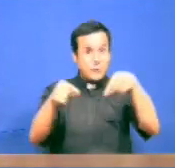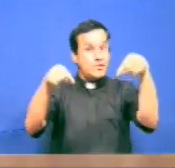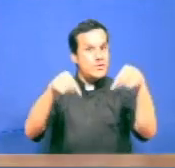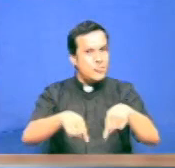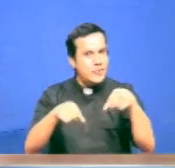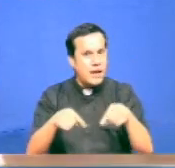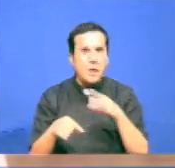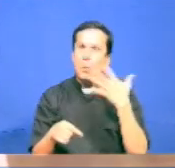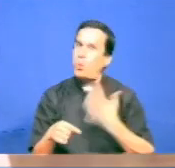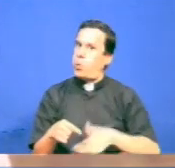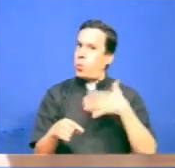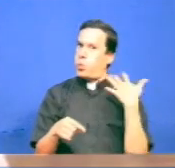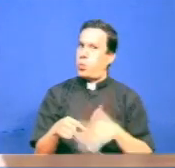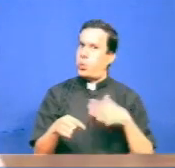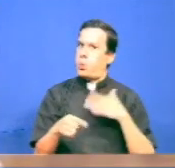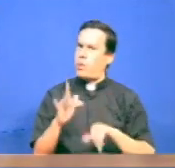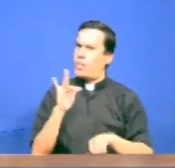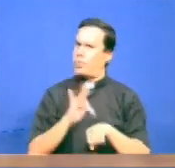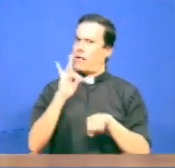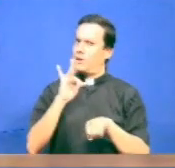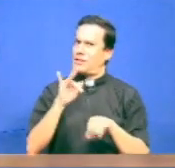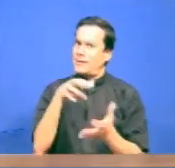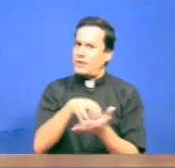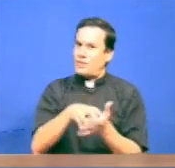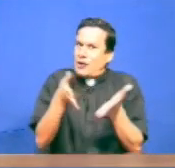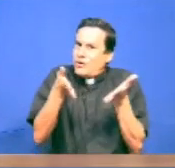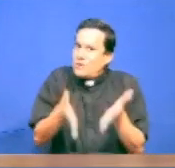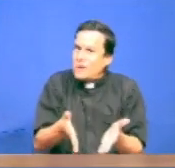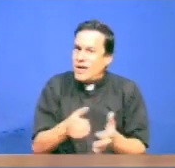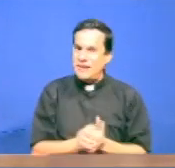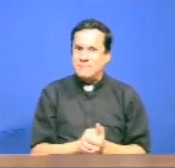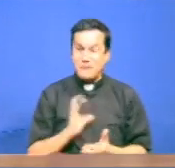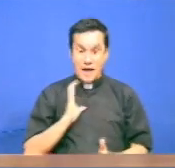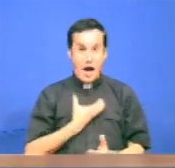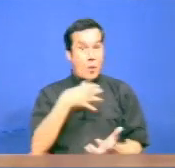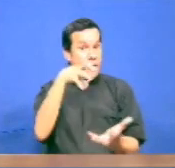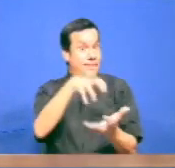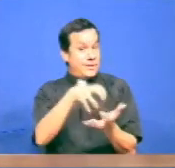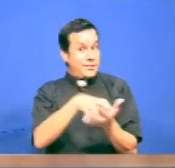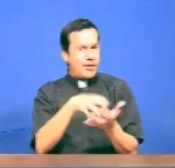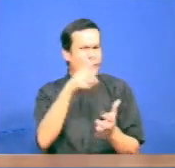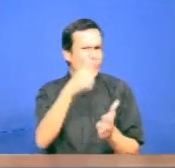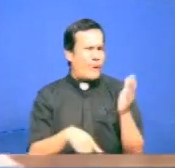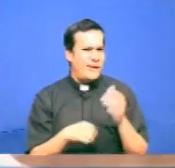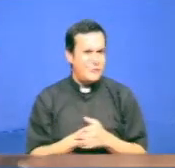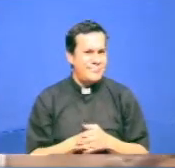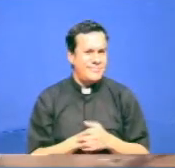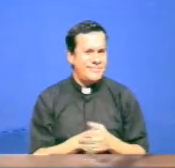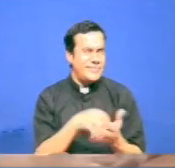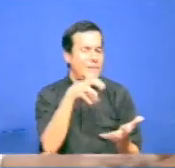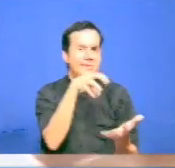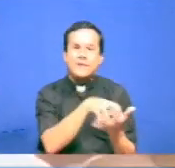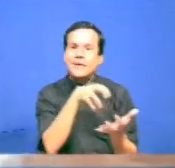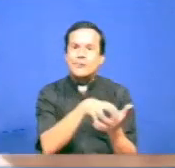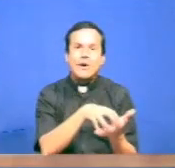situation. And our situation is what? Our situation is the suffering of all of us